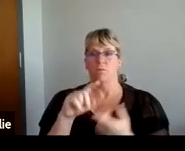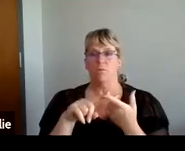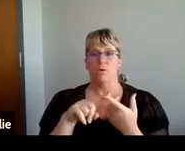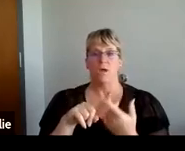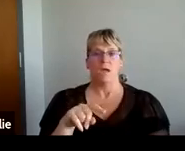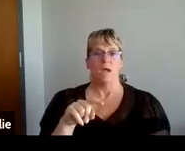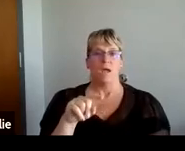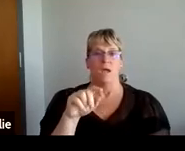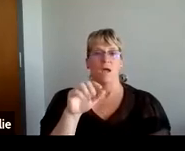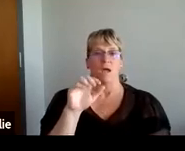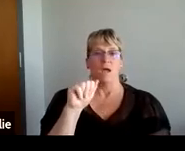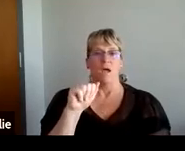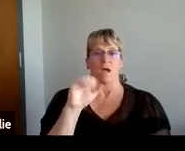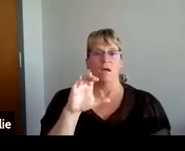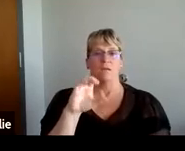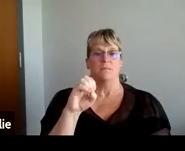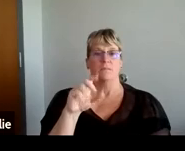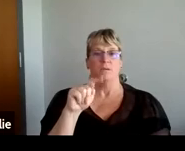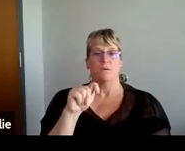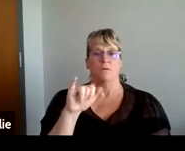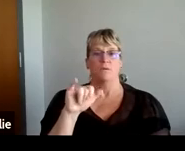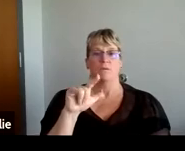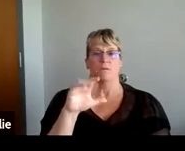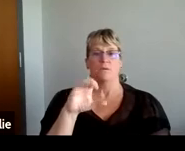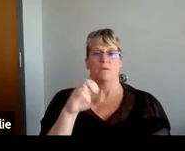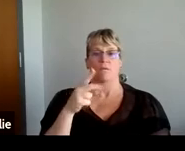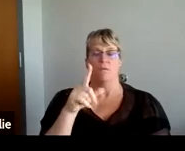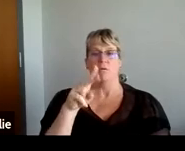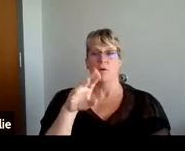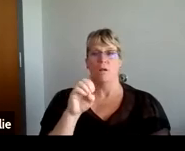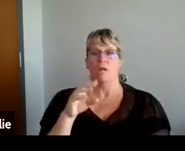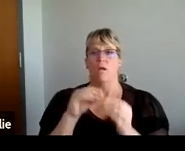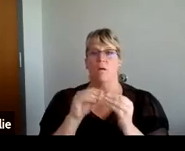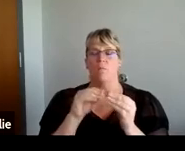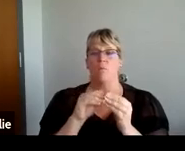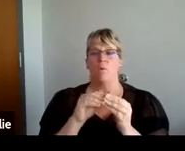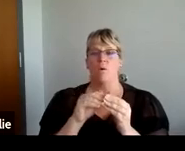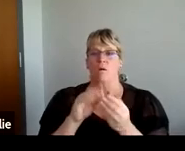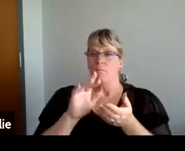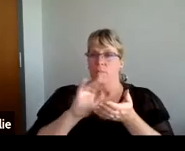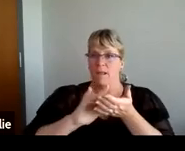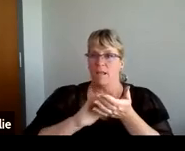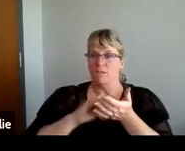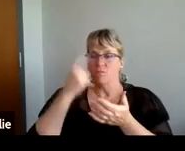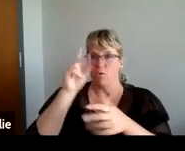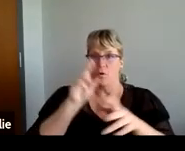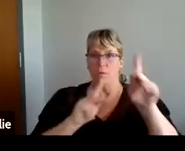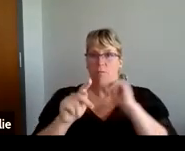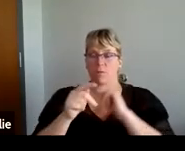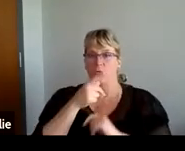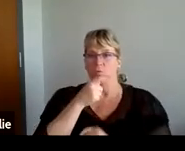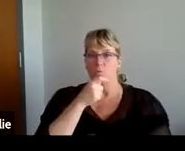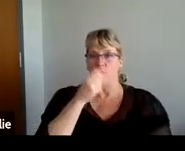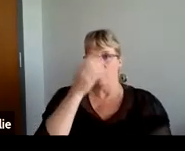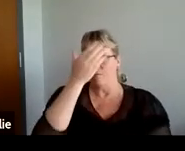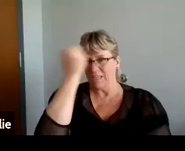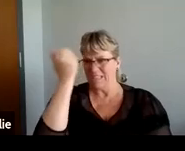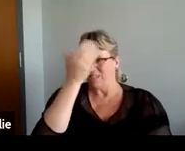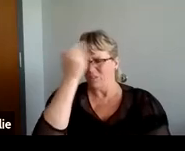Acetylcholine, we think of that more in terms of our dementia medications used for dementia,